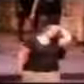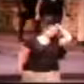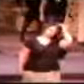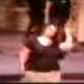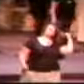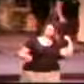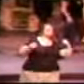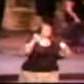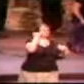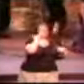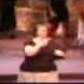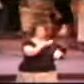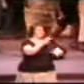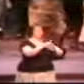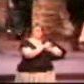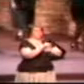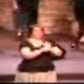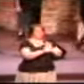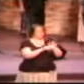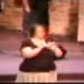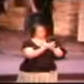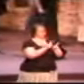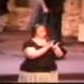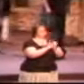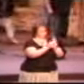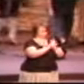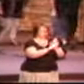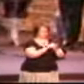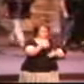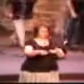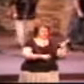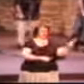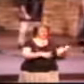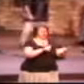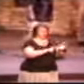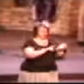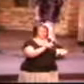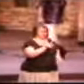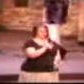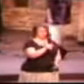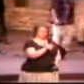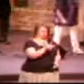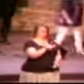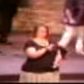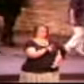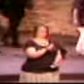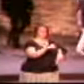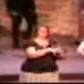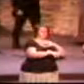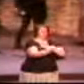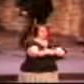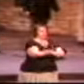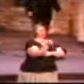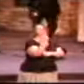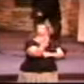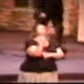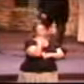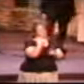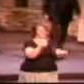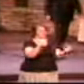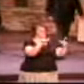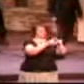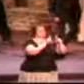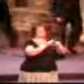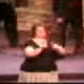If you have your second testaments, I want to invite you to Luke's gospel. We'll be in chapter 11 and at several